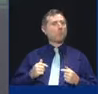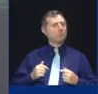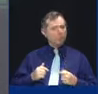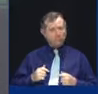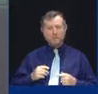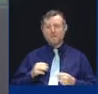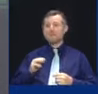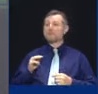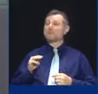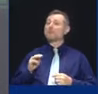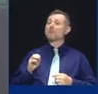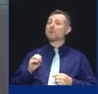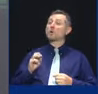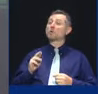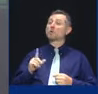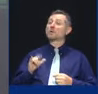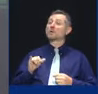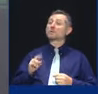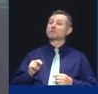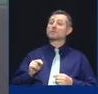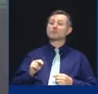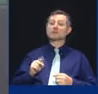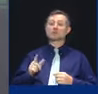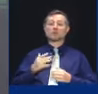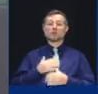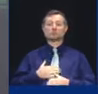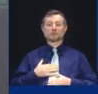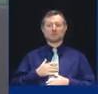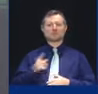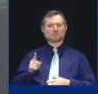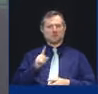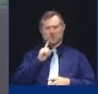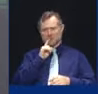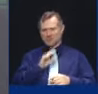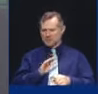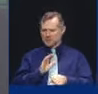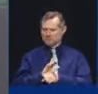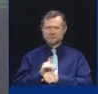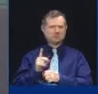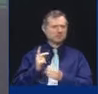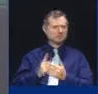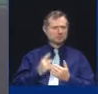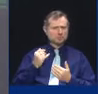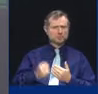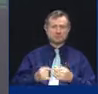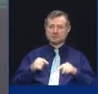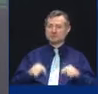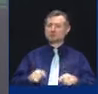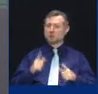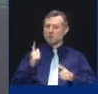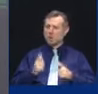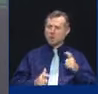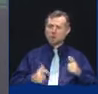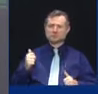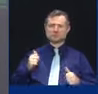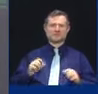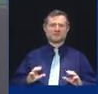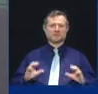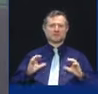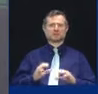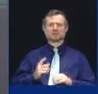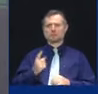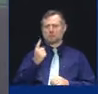to this project has never wavered. This is Merlin's largest investment in a single attraction to